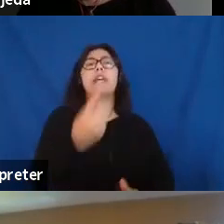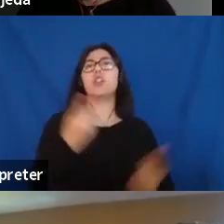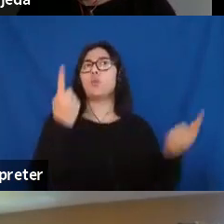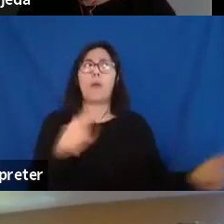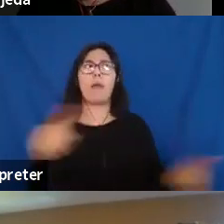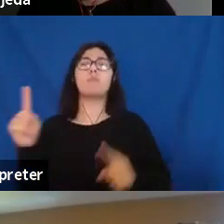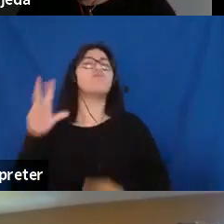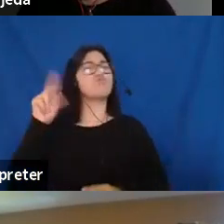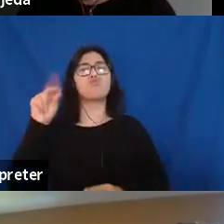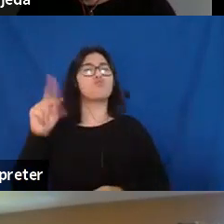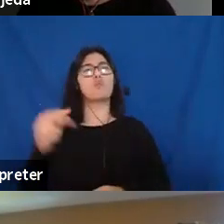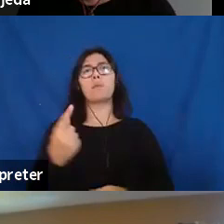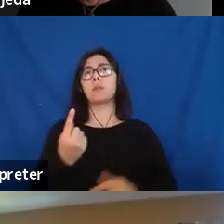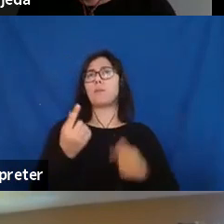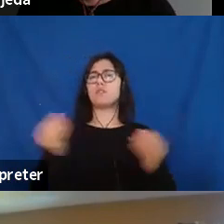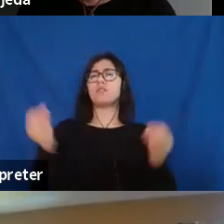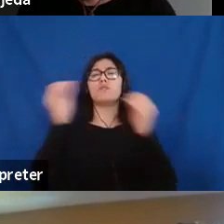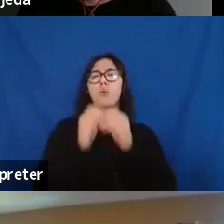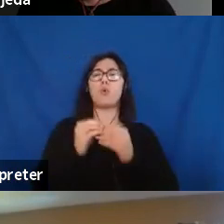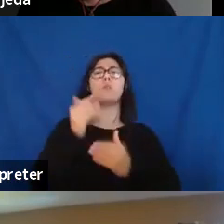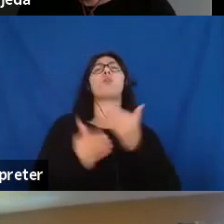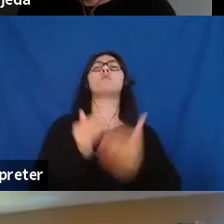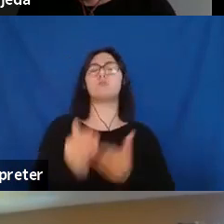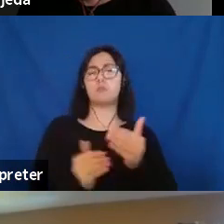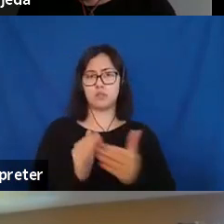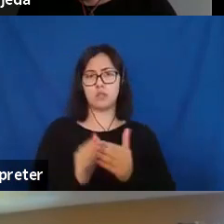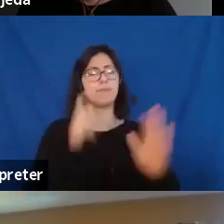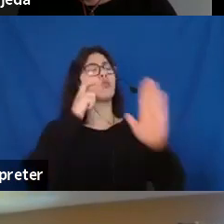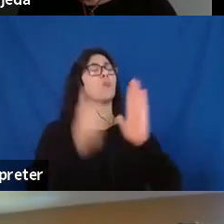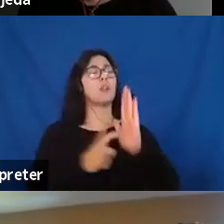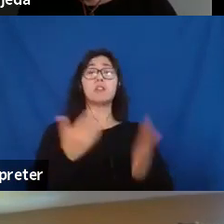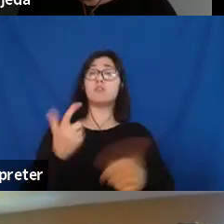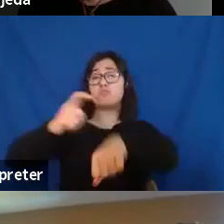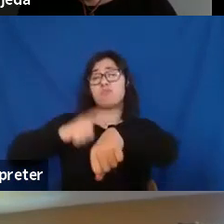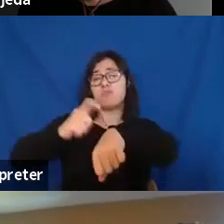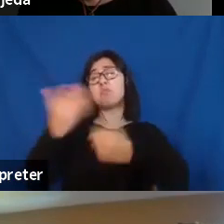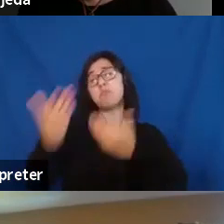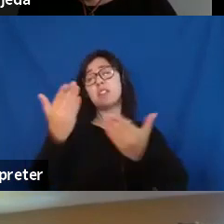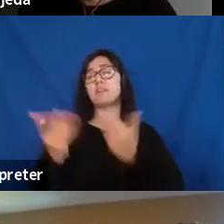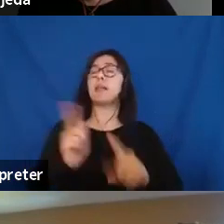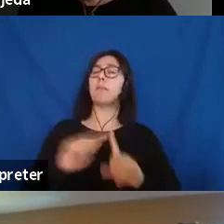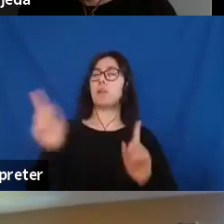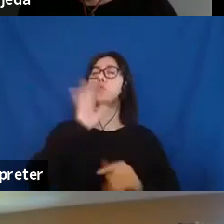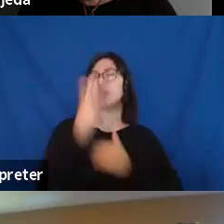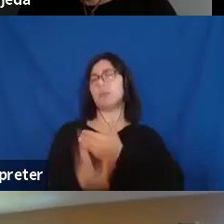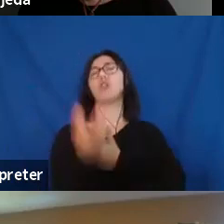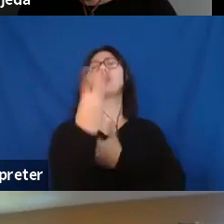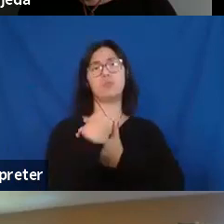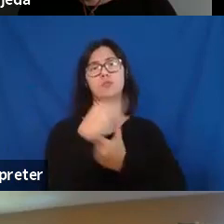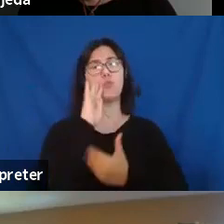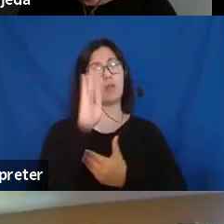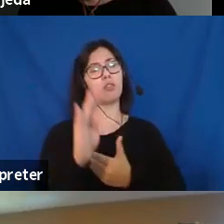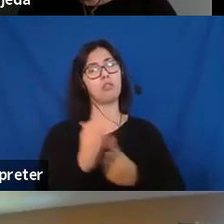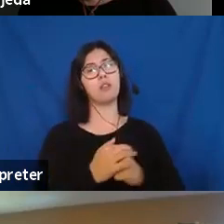but let's make this a process and recognizing that it may take time, but at least it'll be an inclusive process. Right. I